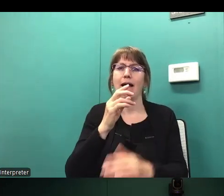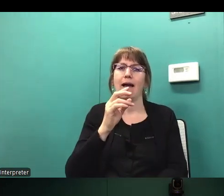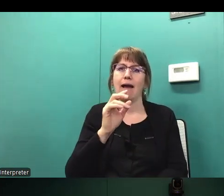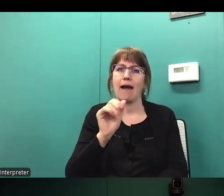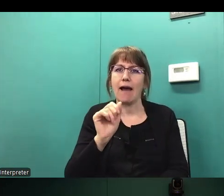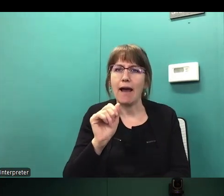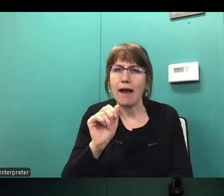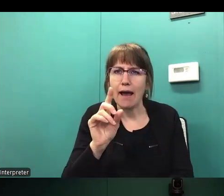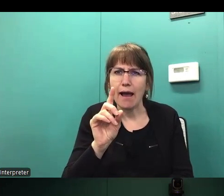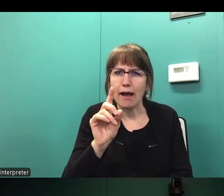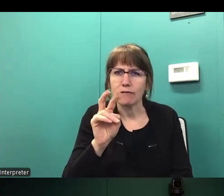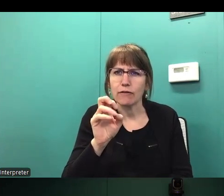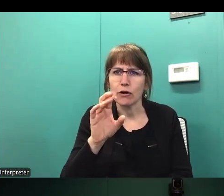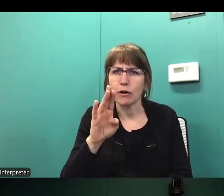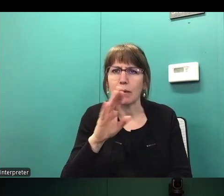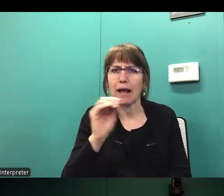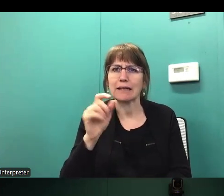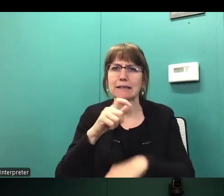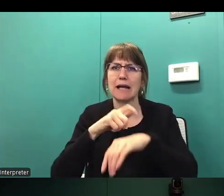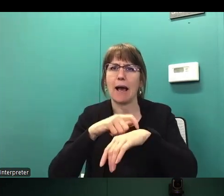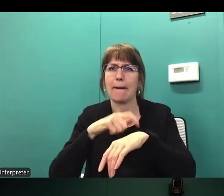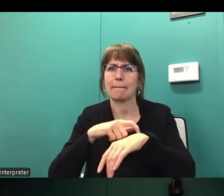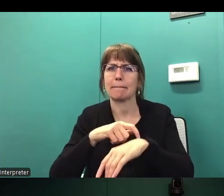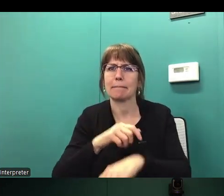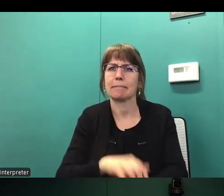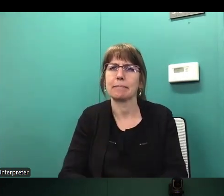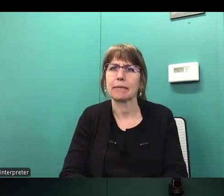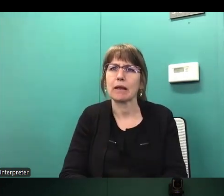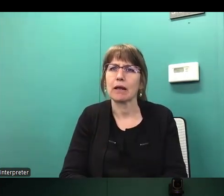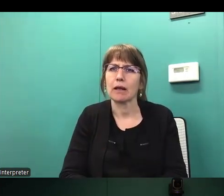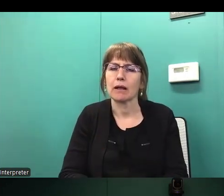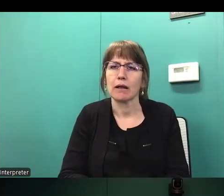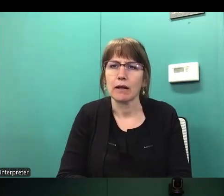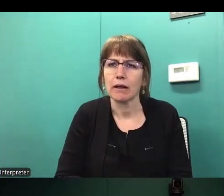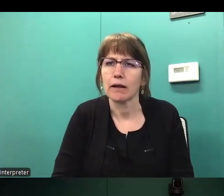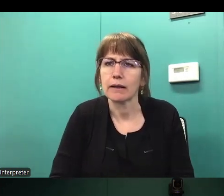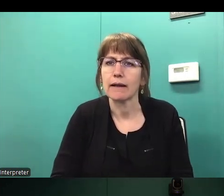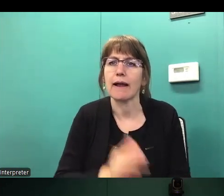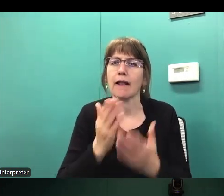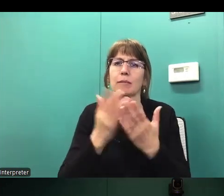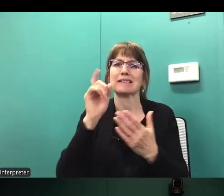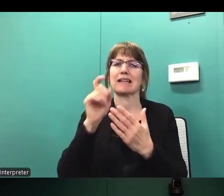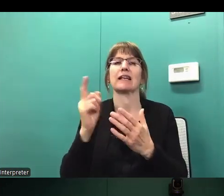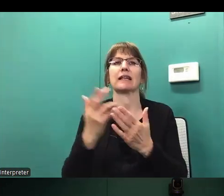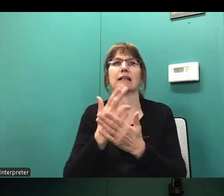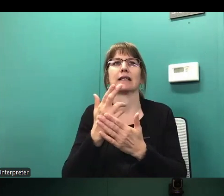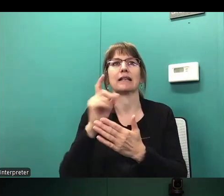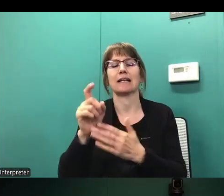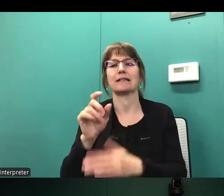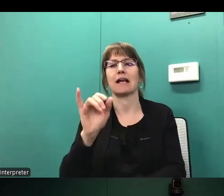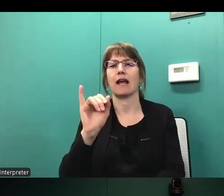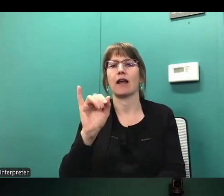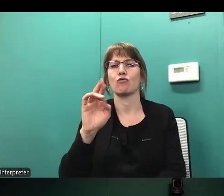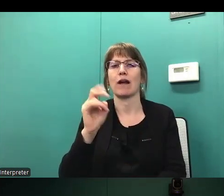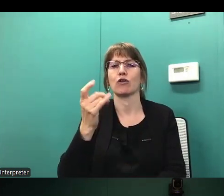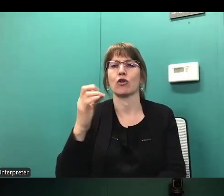find that on my castles and mark it down. And elements needed, he needs that irregular past went.